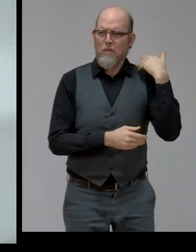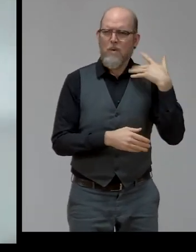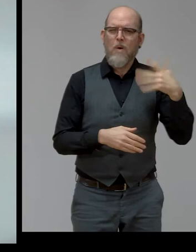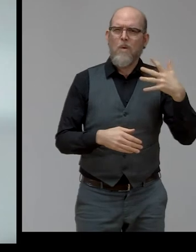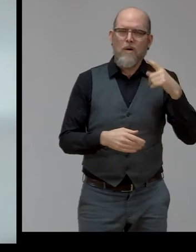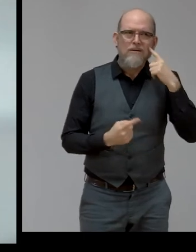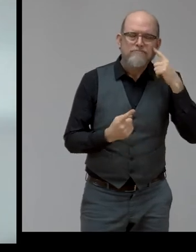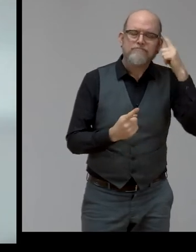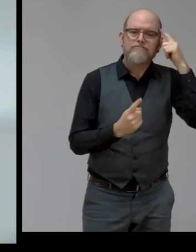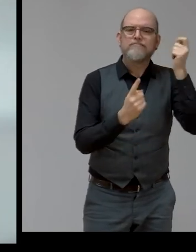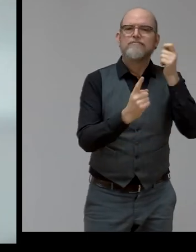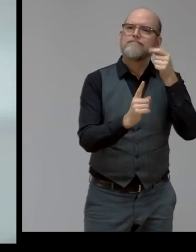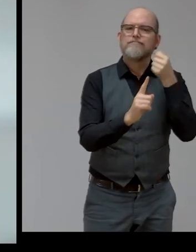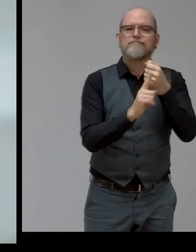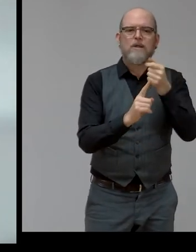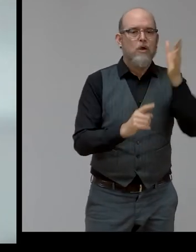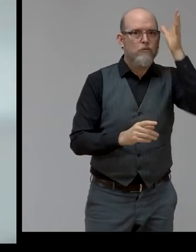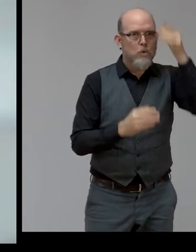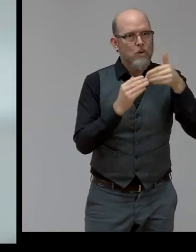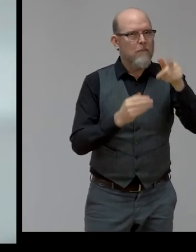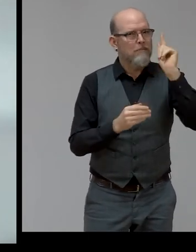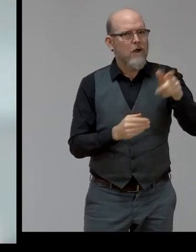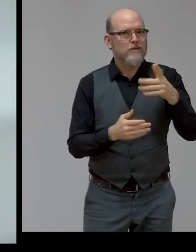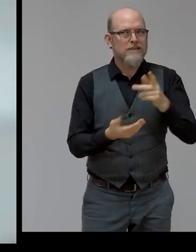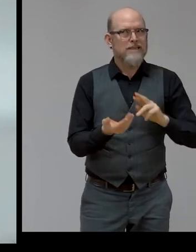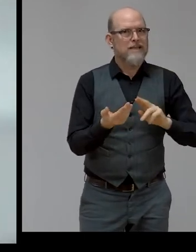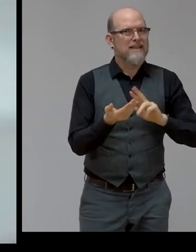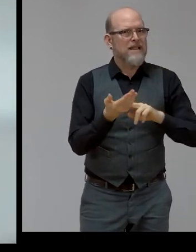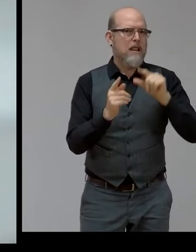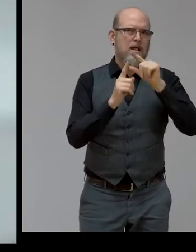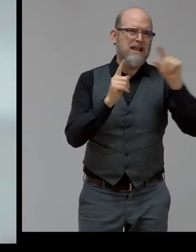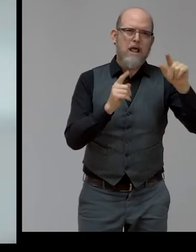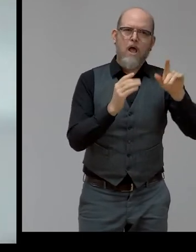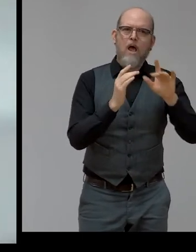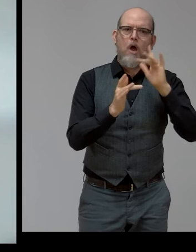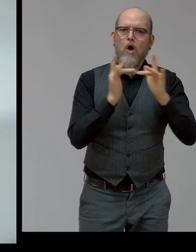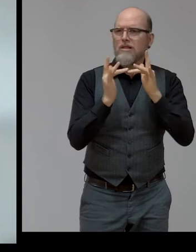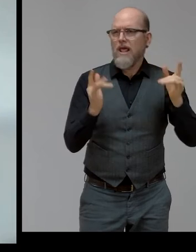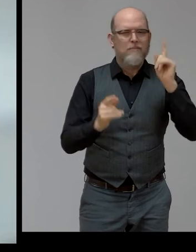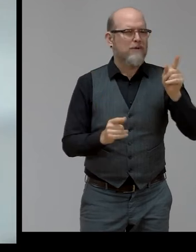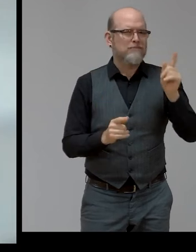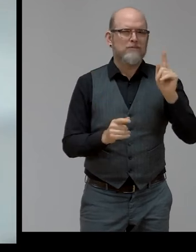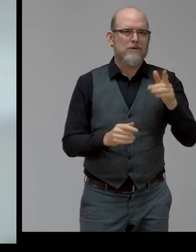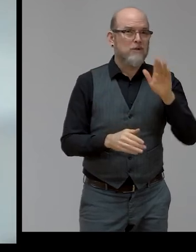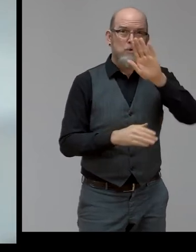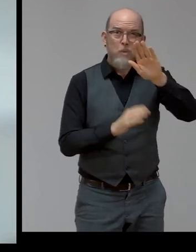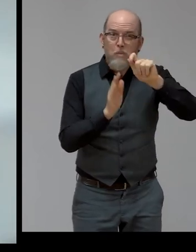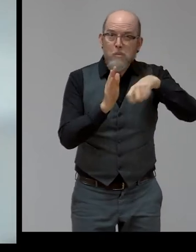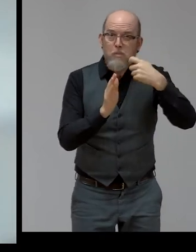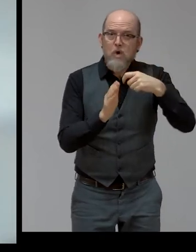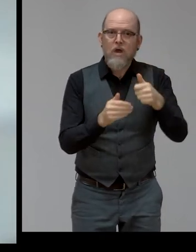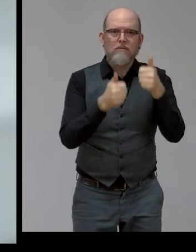we started to realize that the future is really more and more online. So projects like these are absolutely crucial to actually